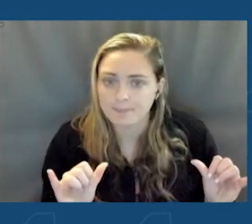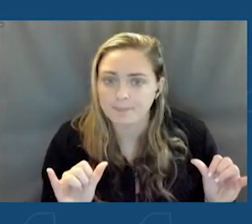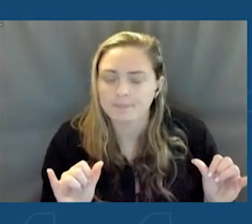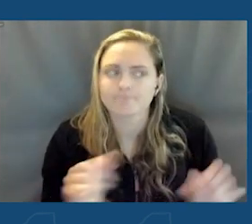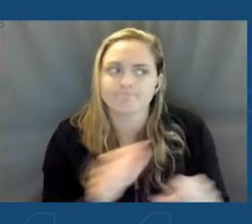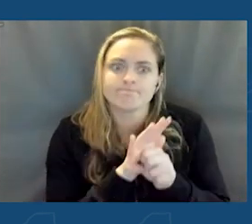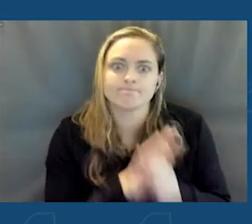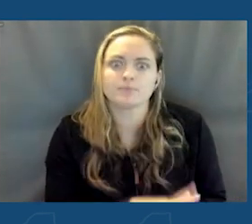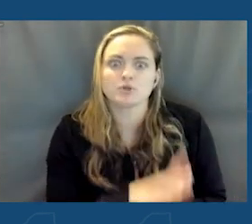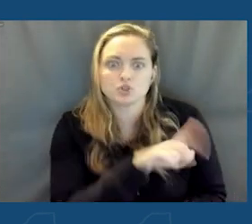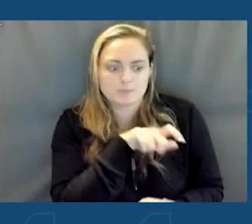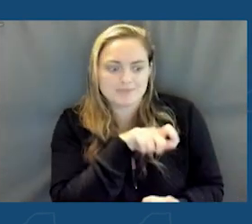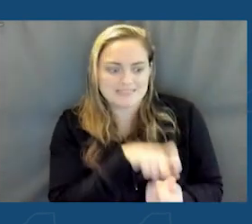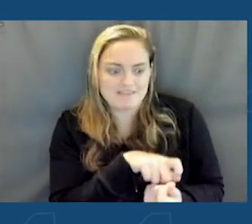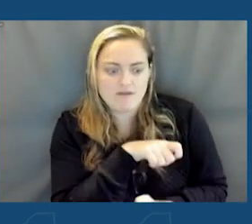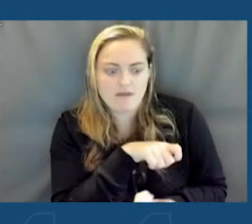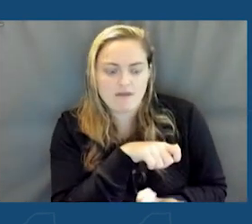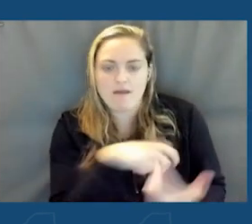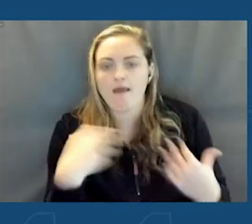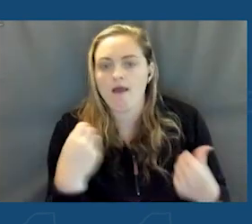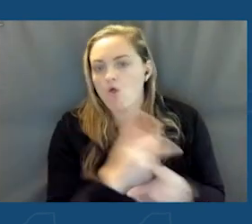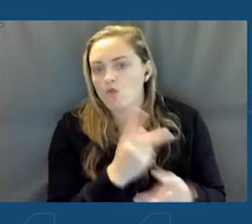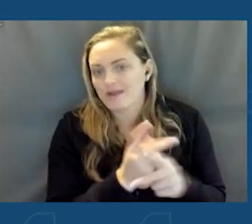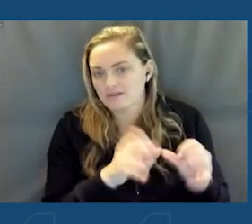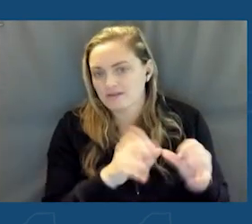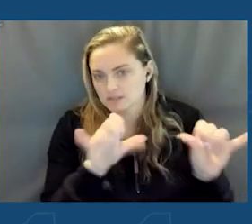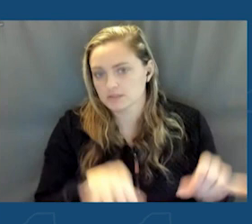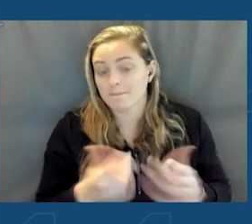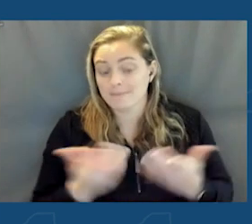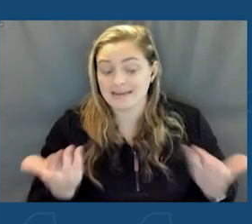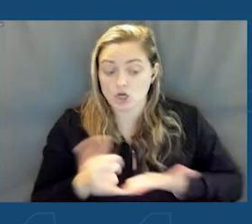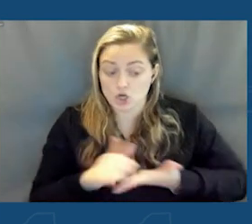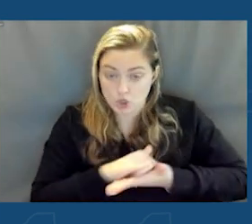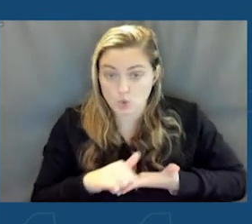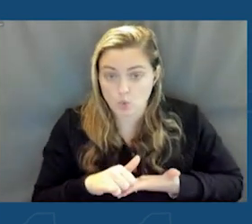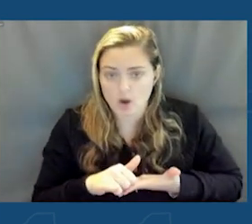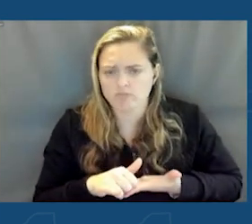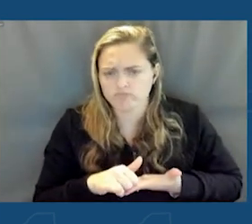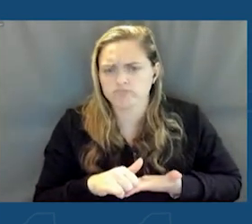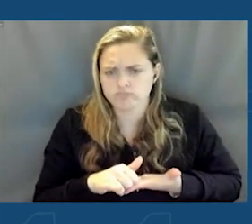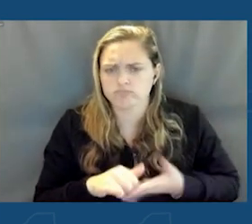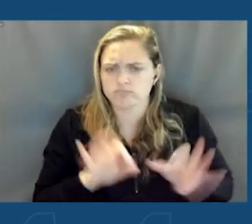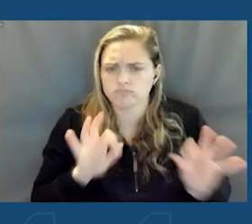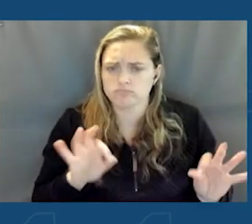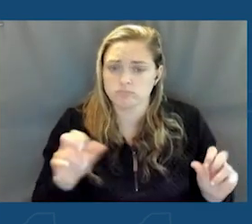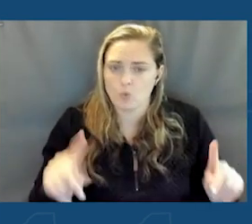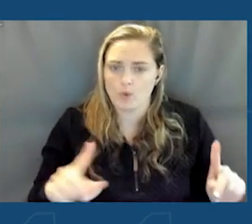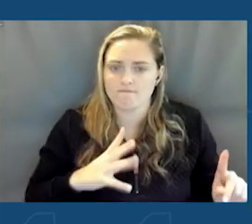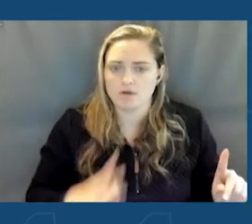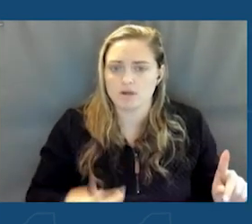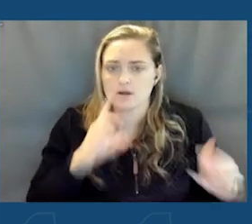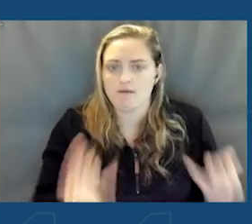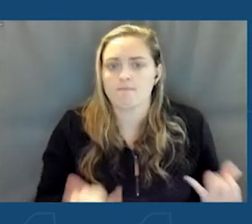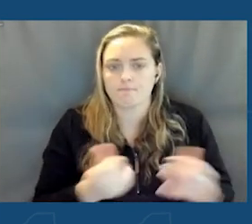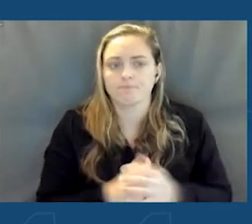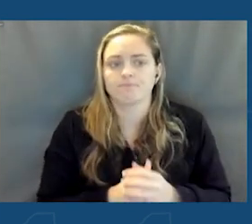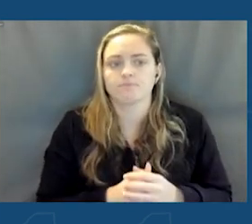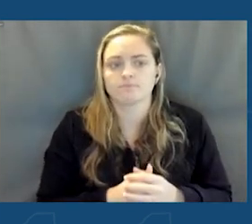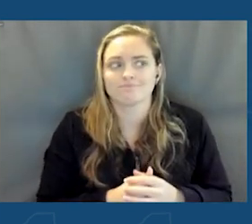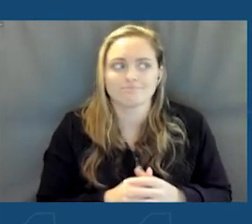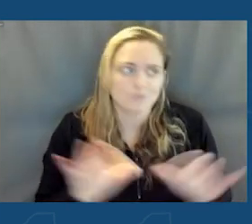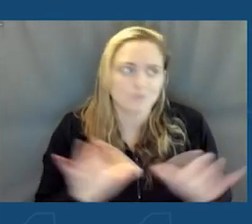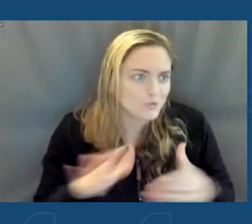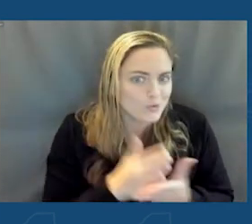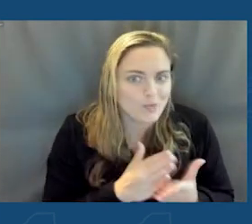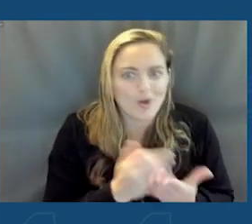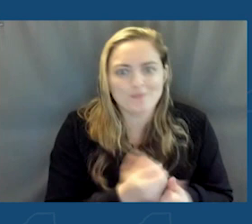certain healthcare systems. But here in the state of New York, we are in a very good place. So everyone does their part, gets their flu shot, make sure their children are